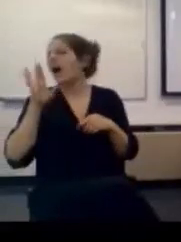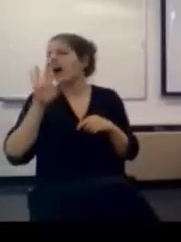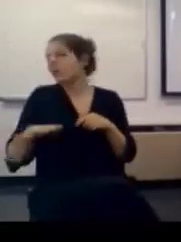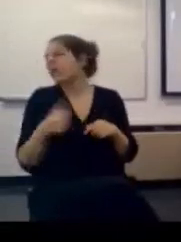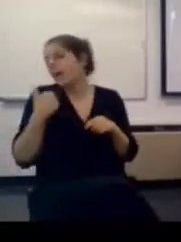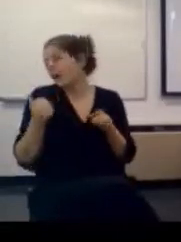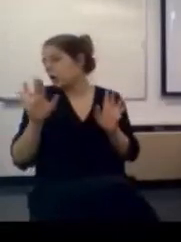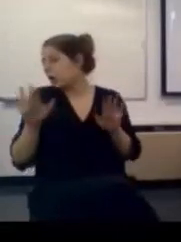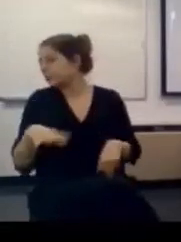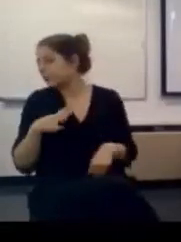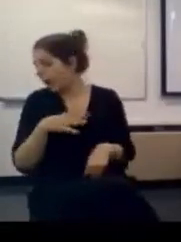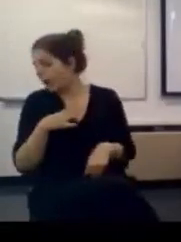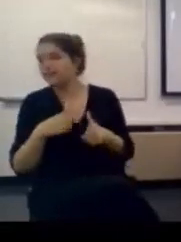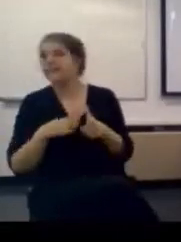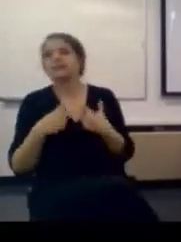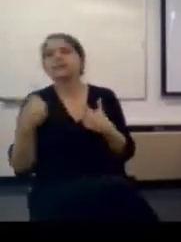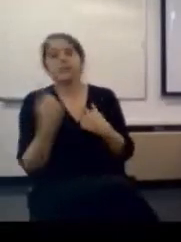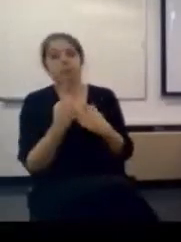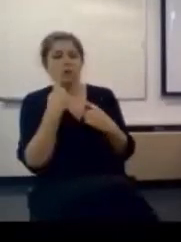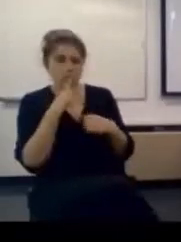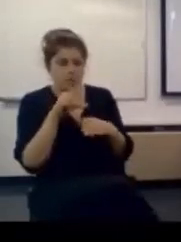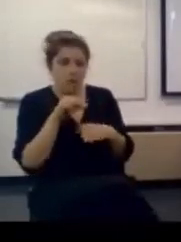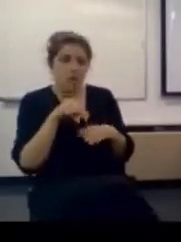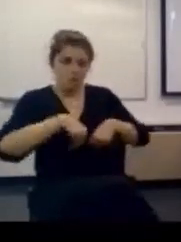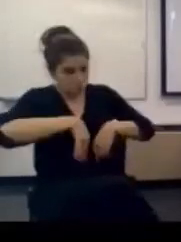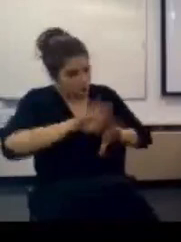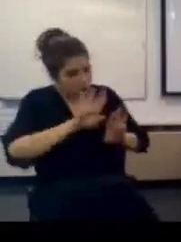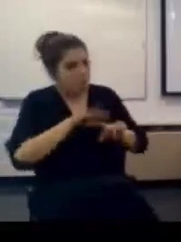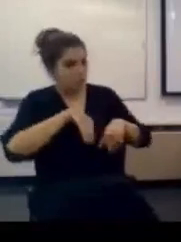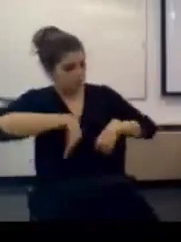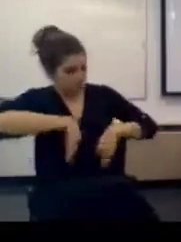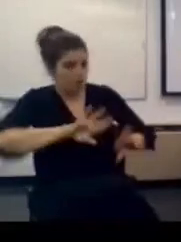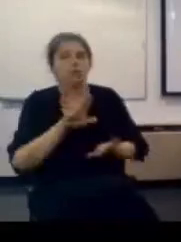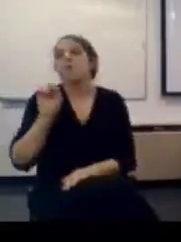be all right. It's just a passing phase. And I had